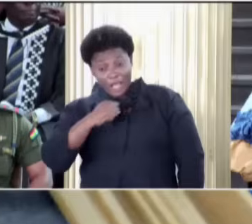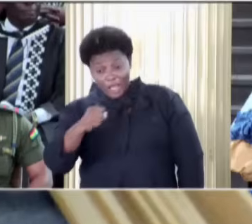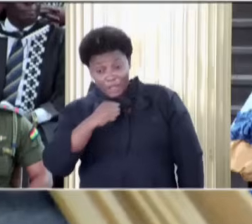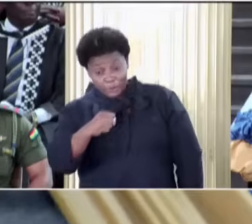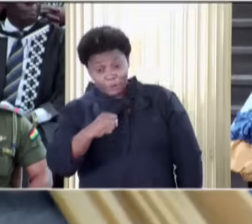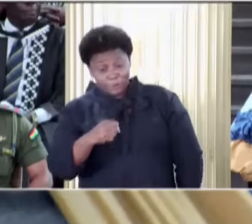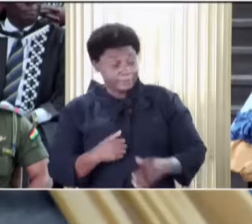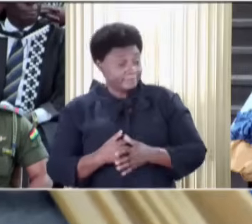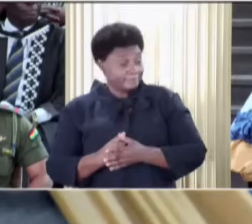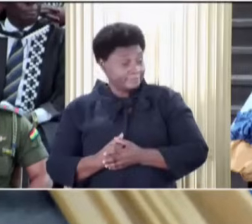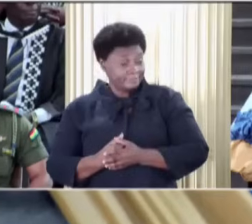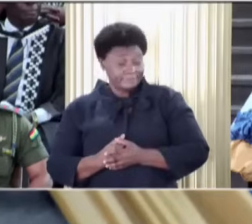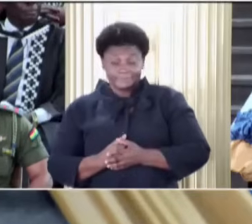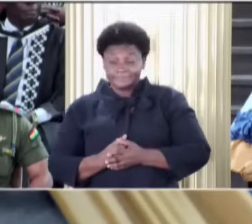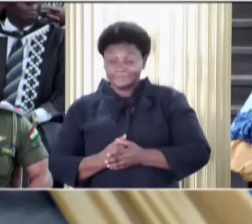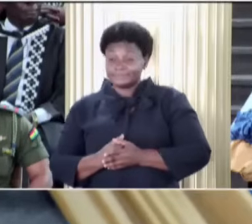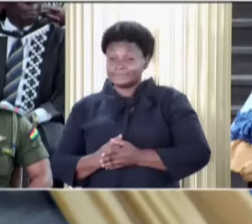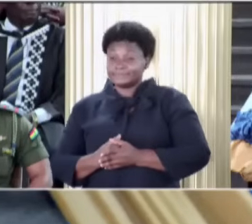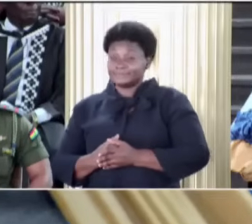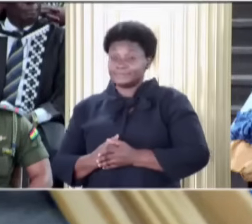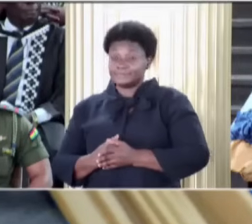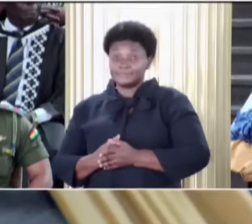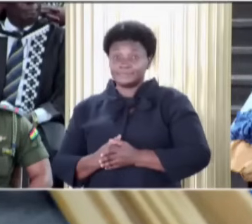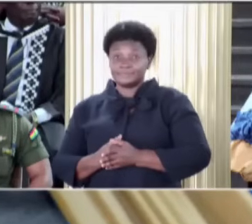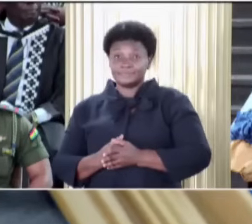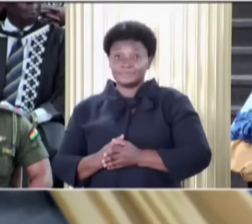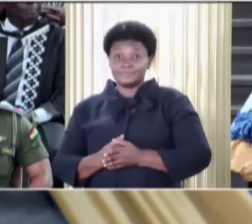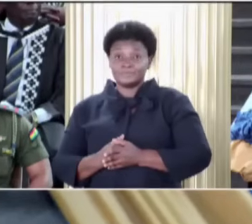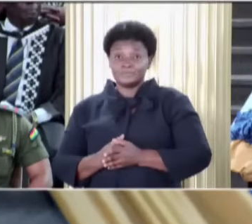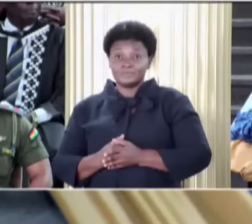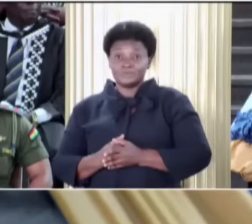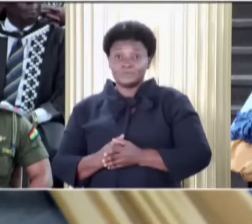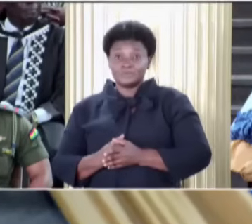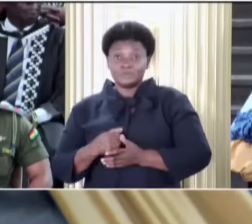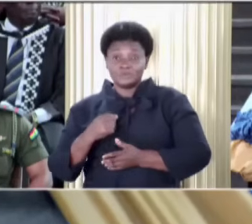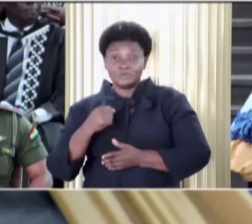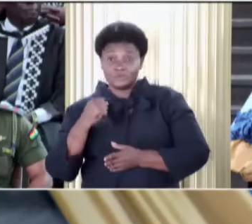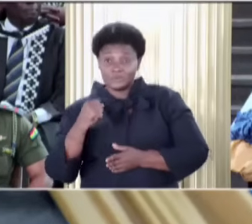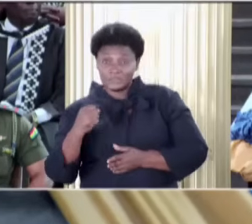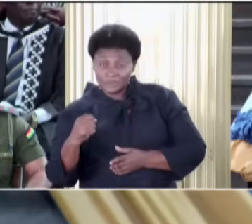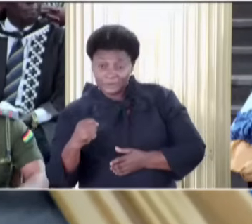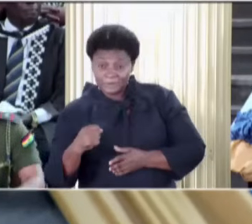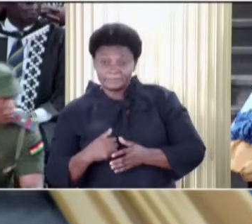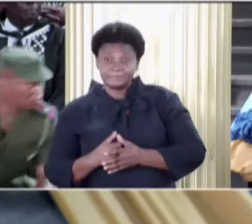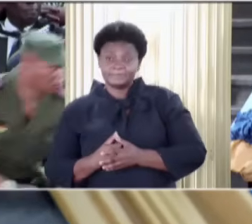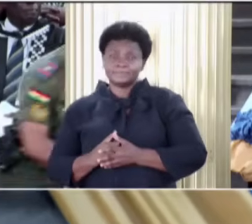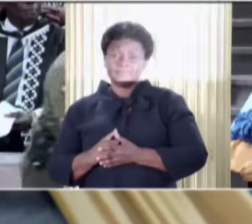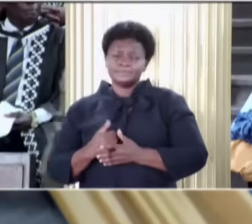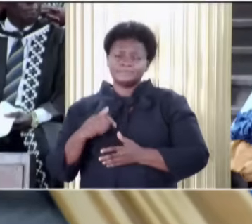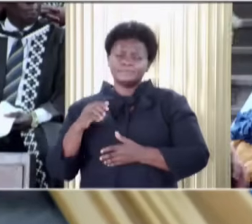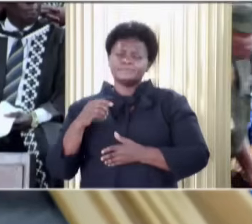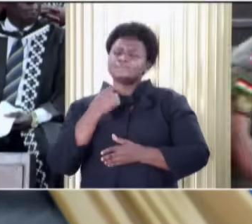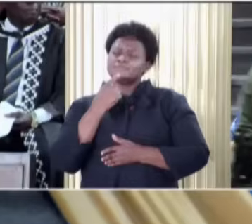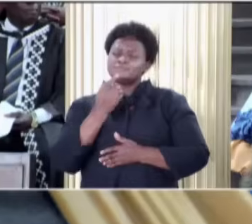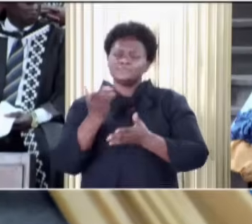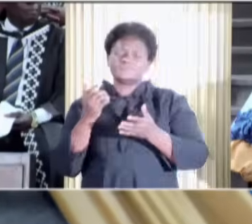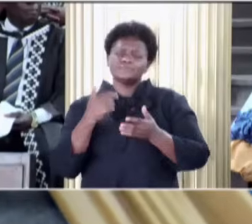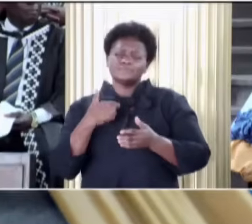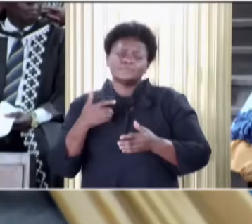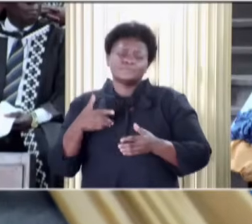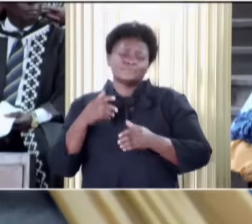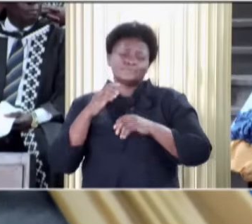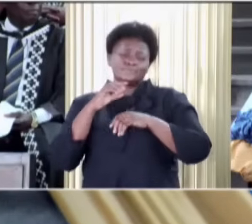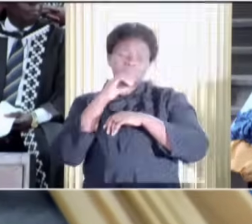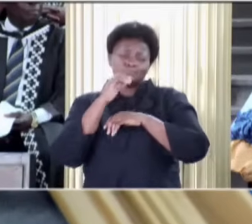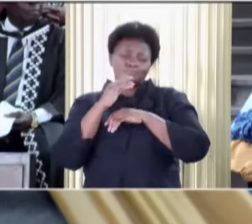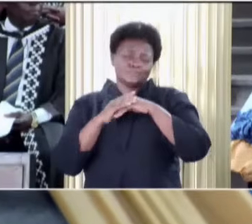Ago. Now I'm going to say something that may seem a bit uncomfortable. This moment has been